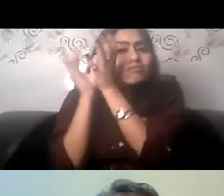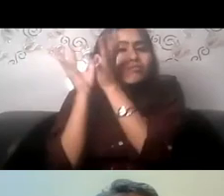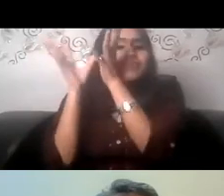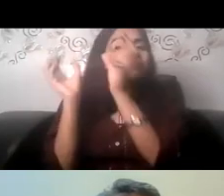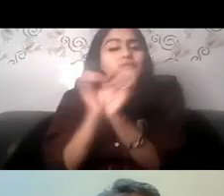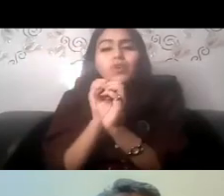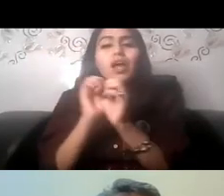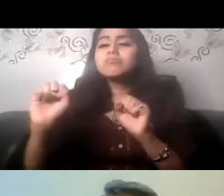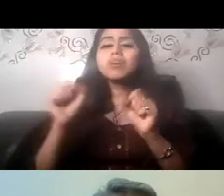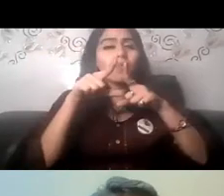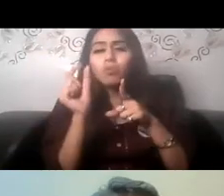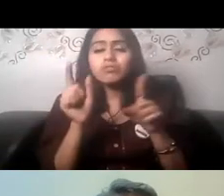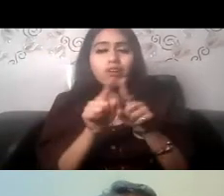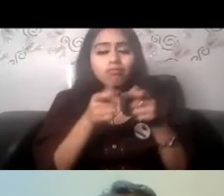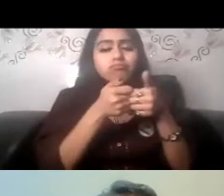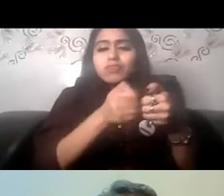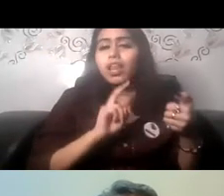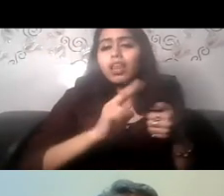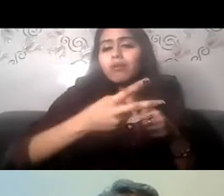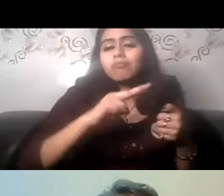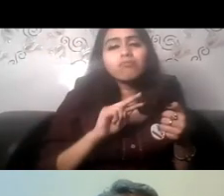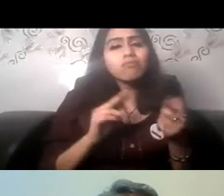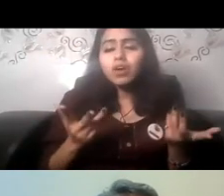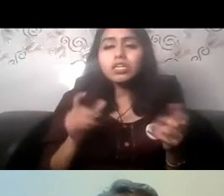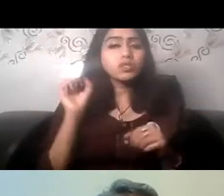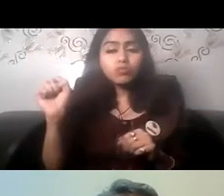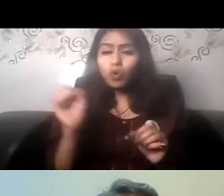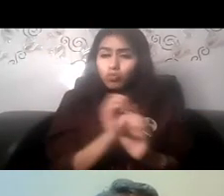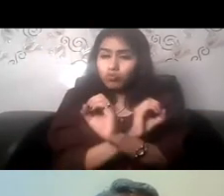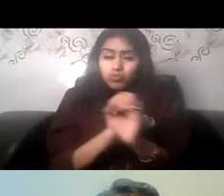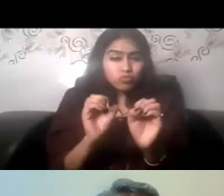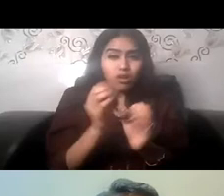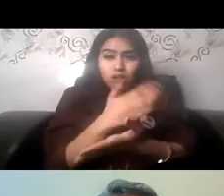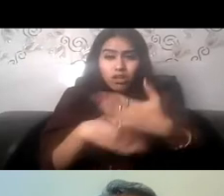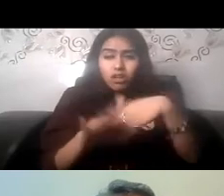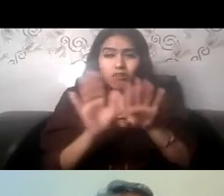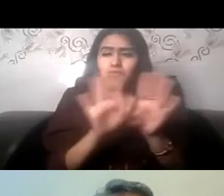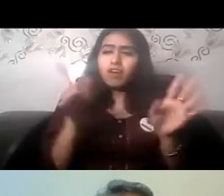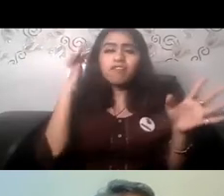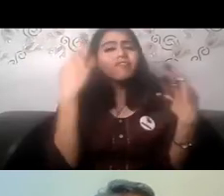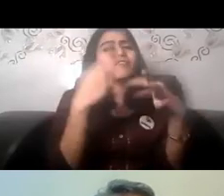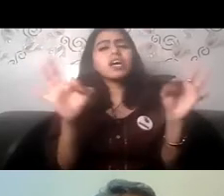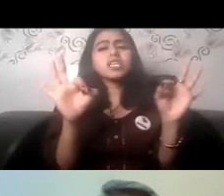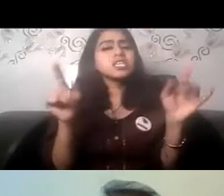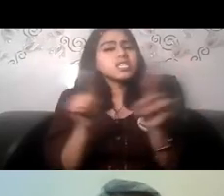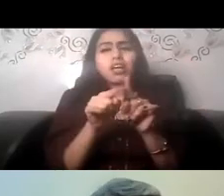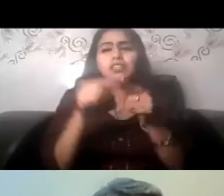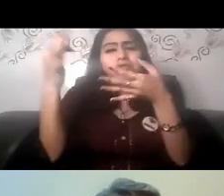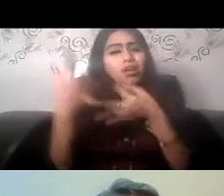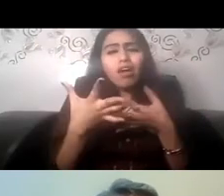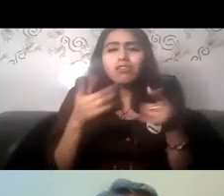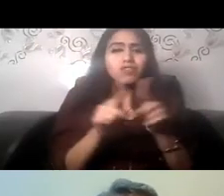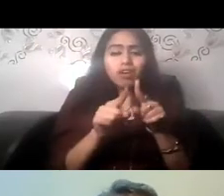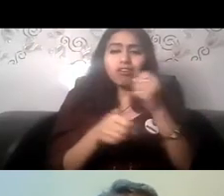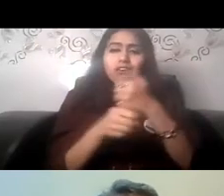WhatsApp messages as if he has nothing. I mean, he has no disability at all. He is such a special guy. He was today